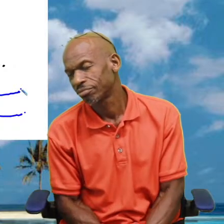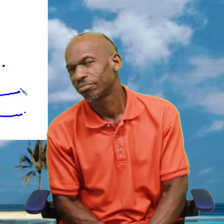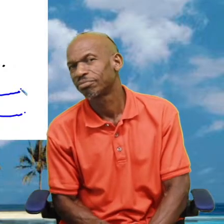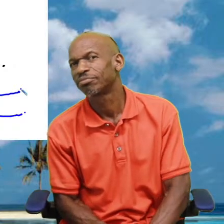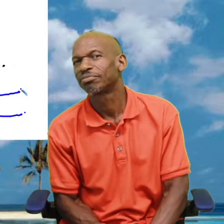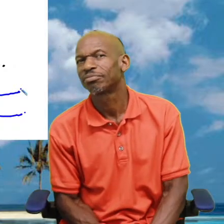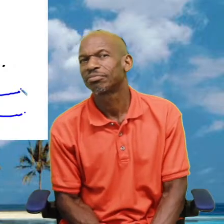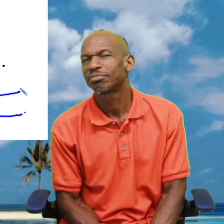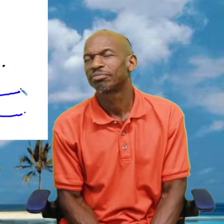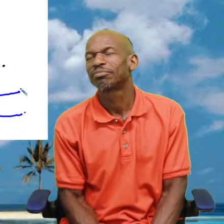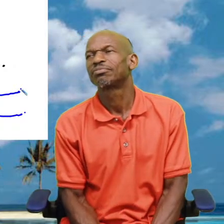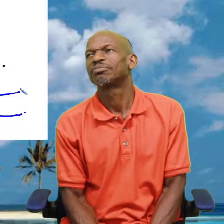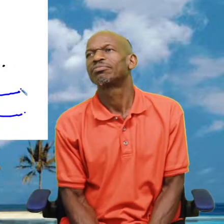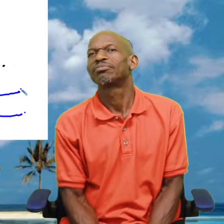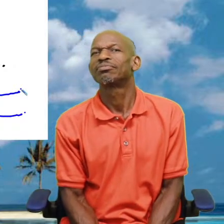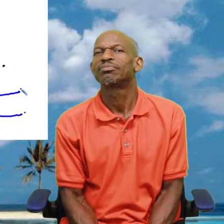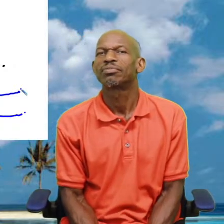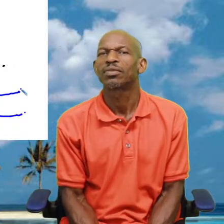easy.